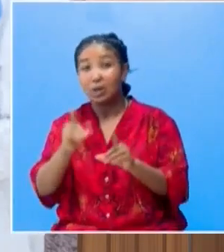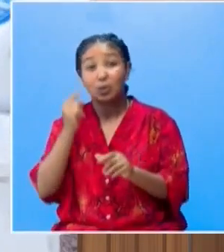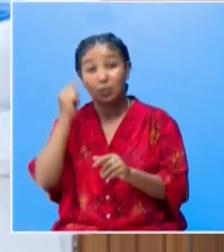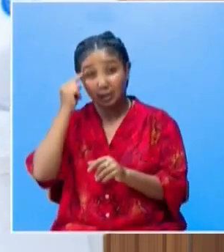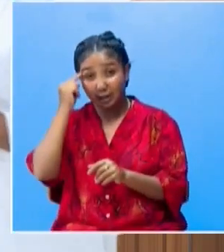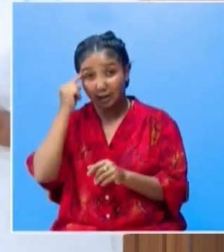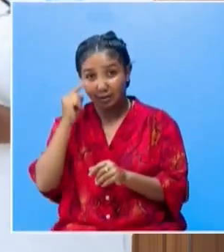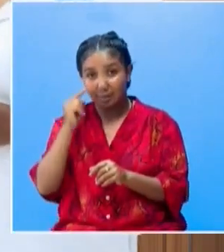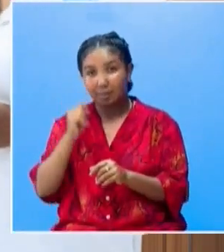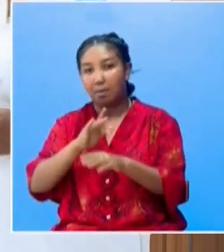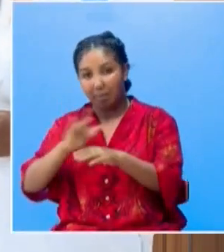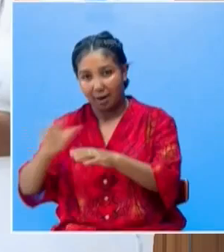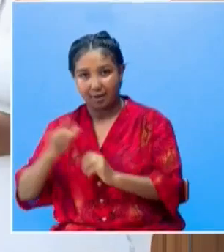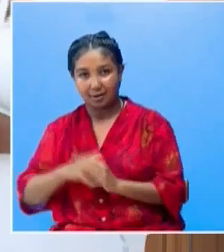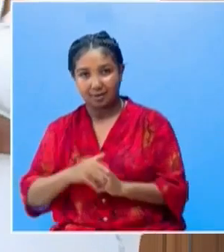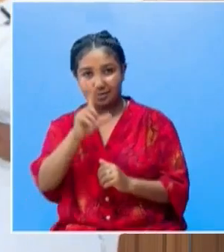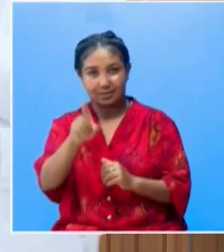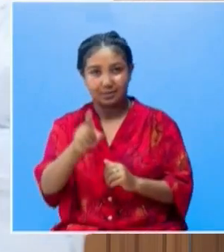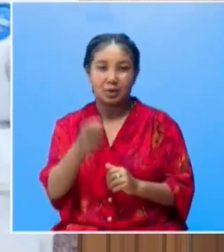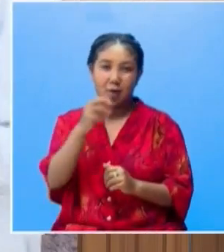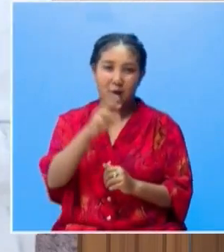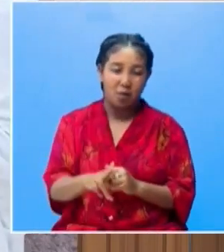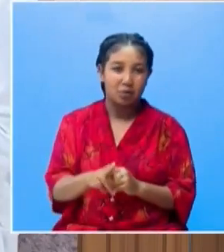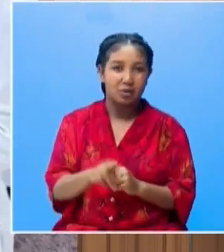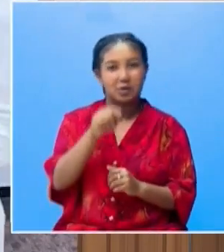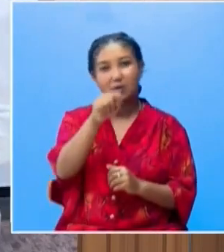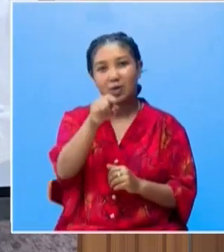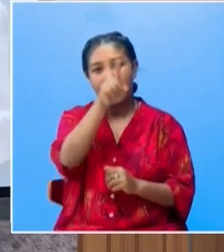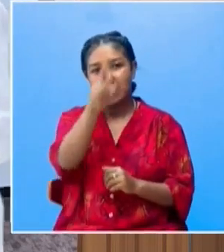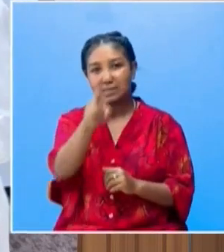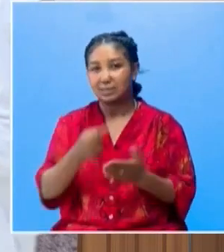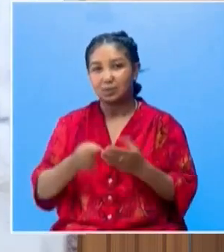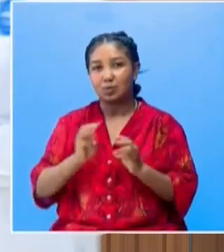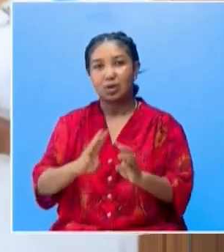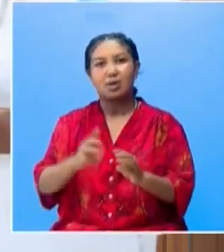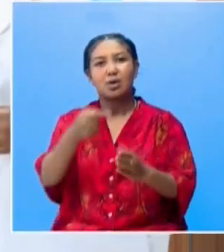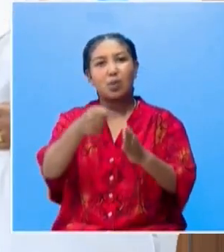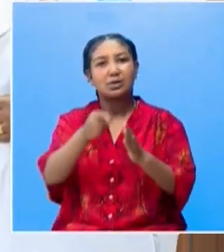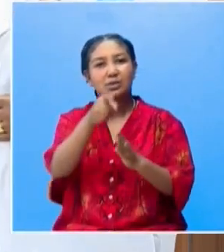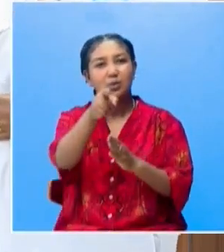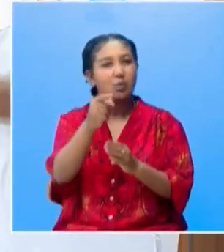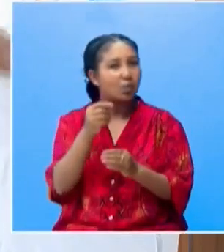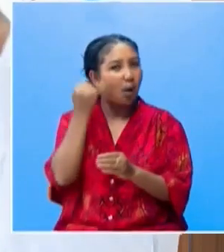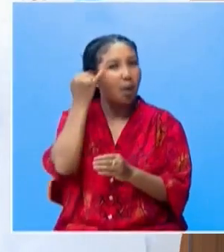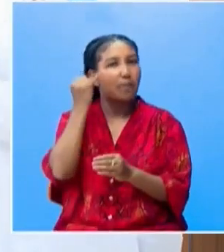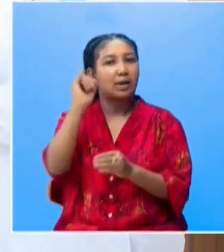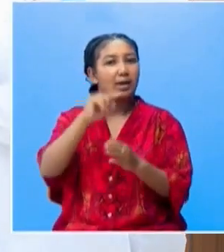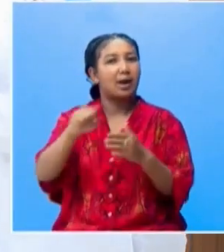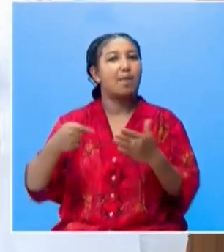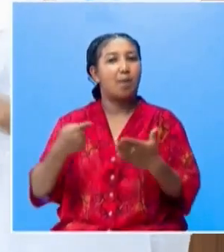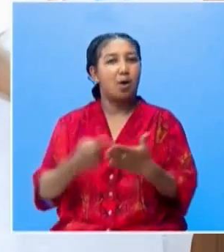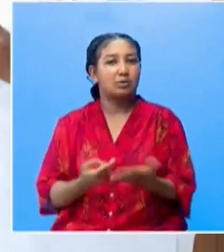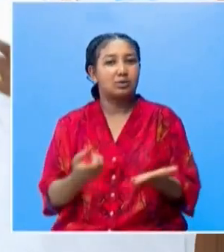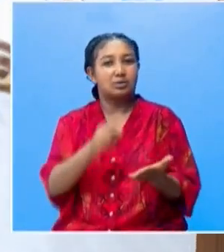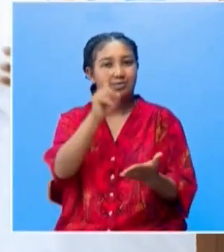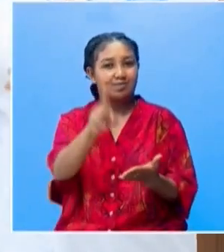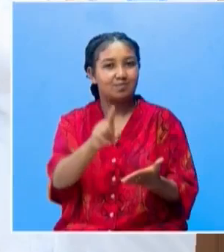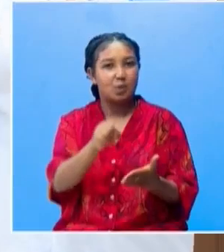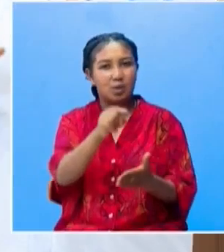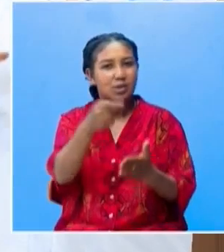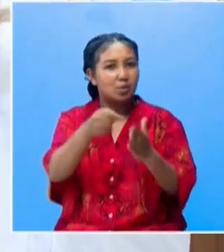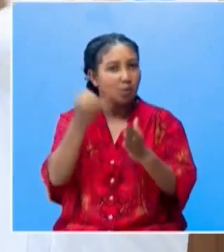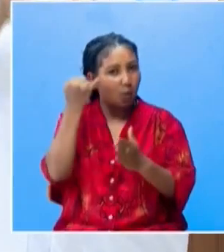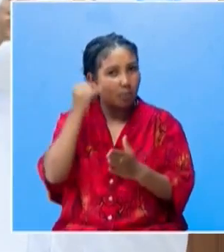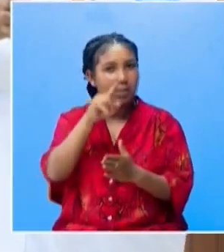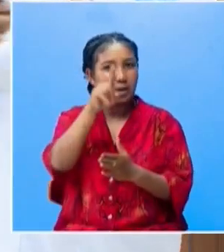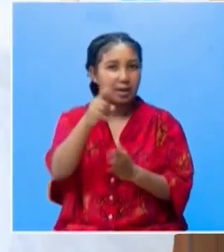think blank? Or you can ask this way. What is your opinion about? Or what is your